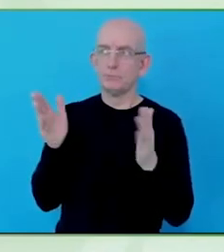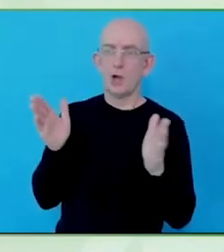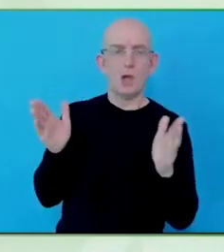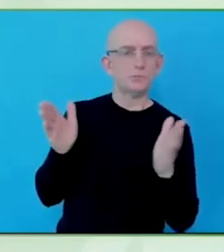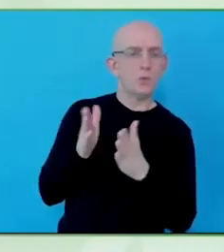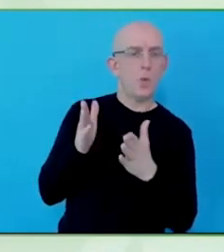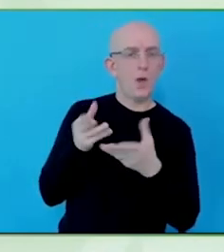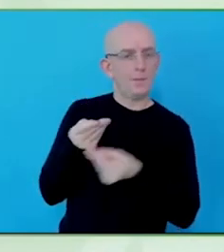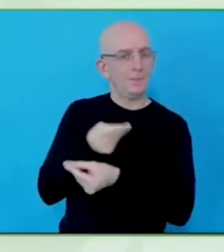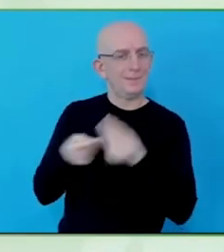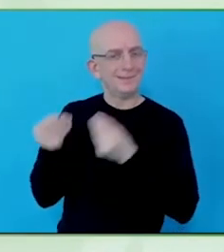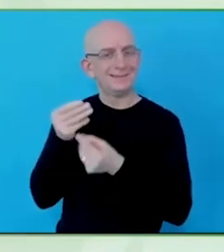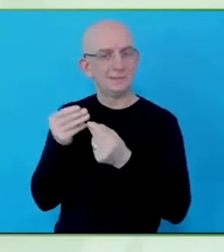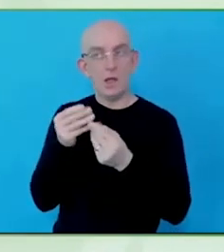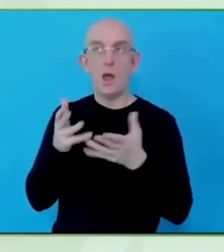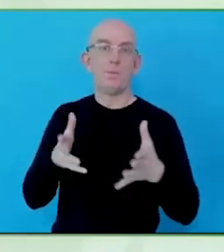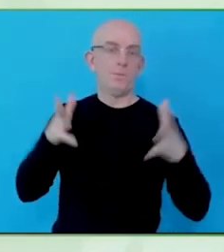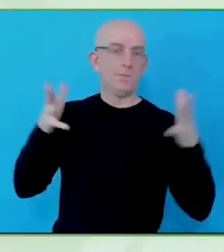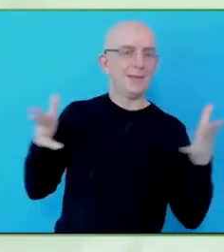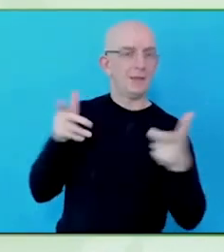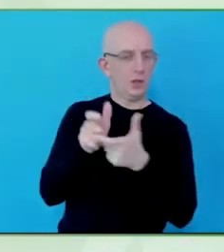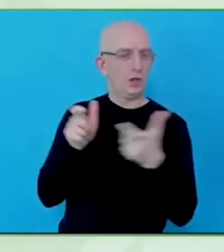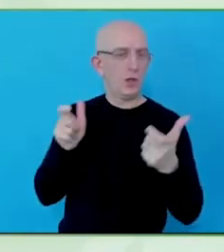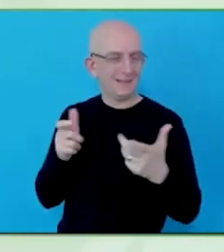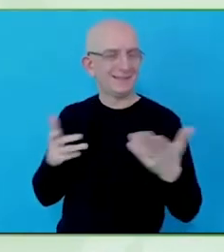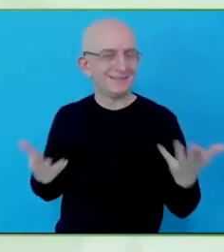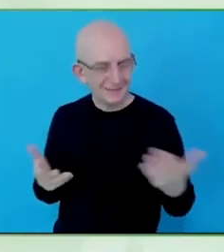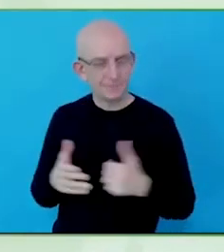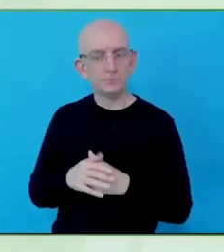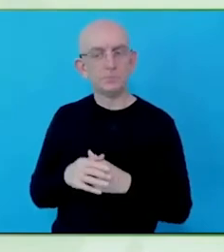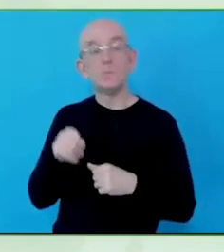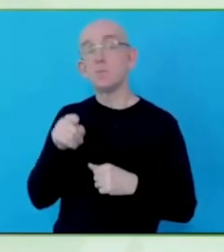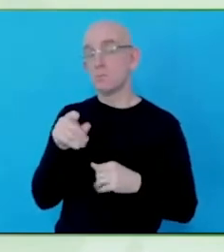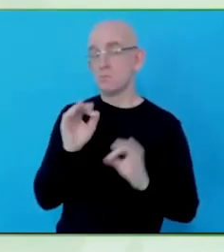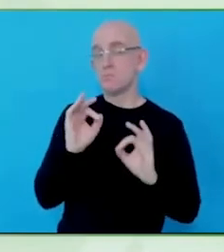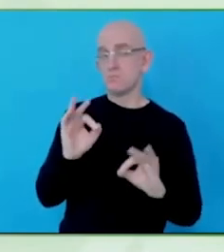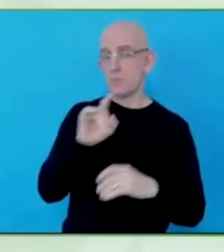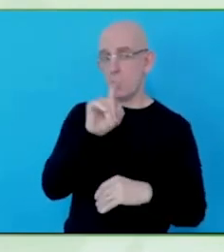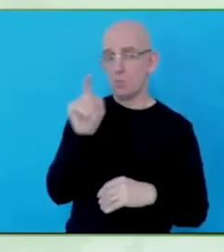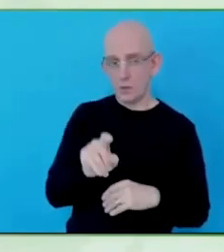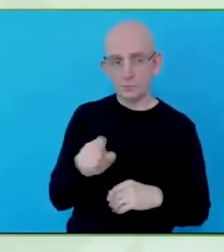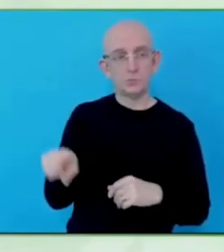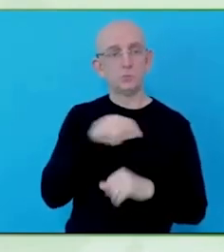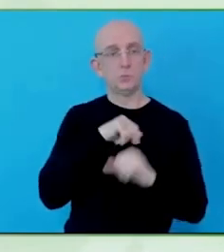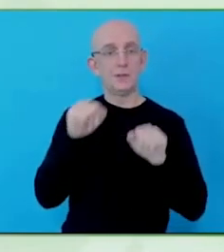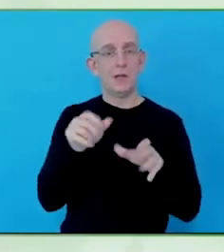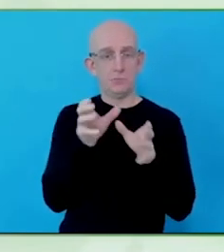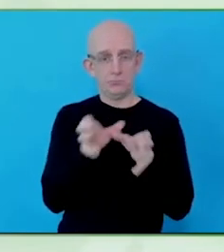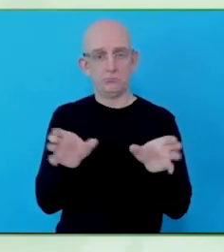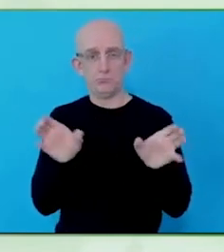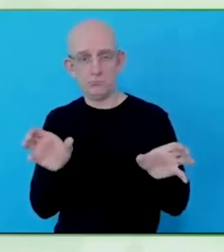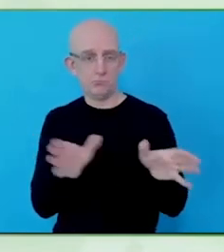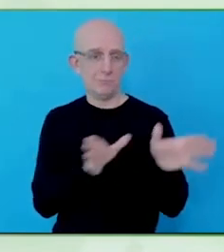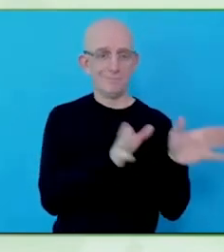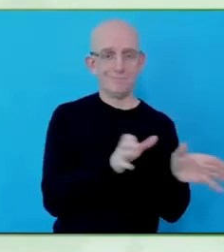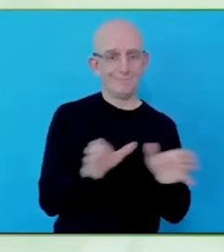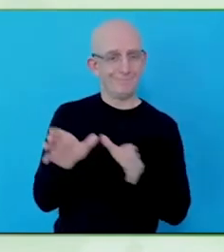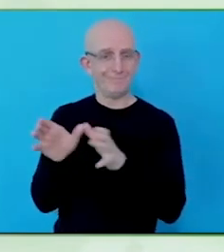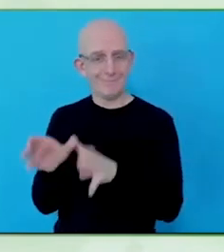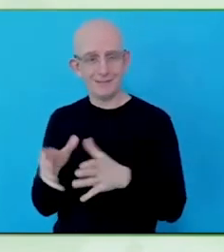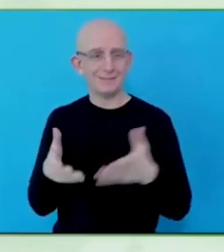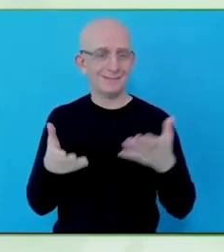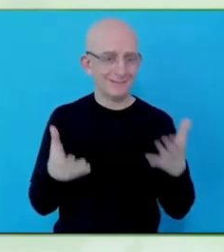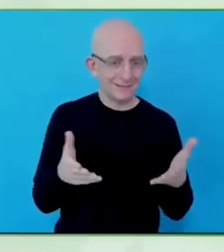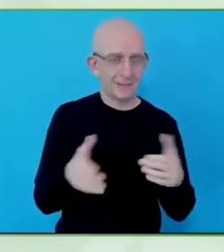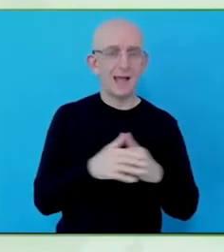resources in-house. They made the website by some external team, and it's managed at arm's length, and they have little